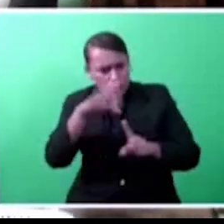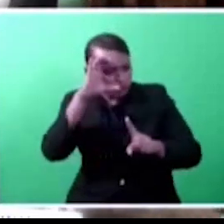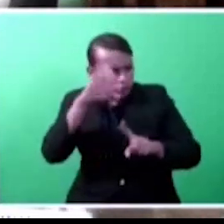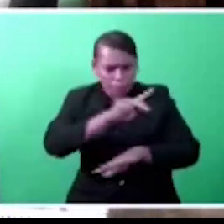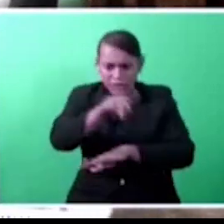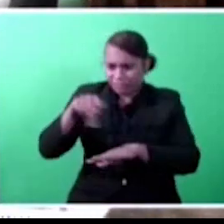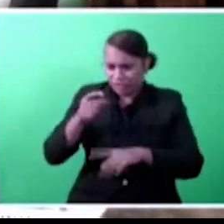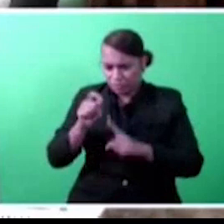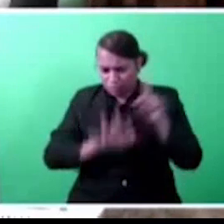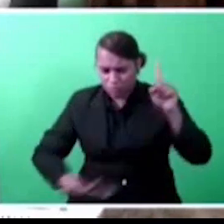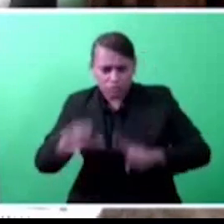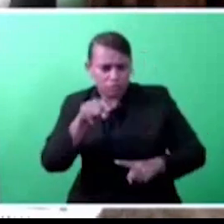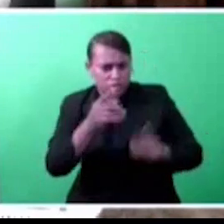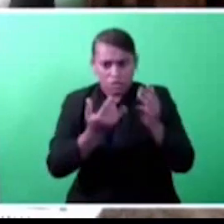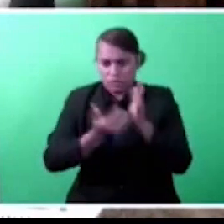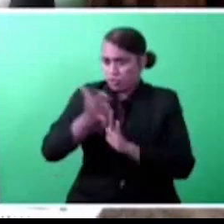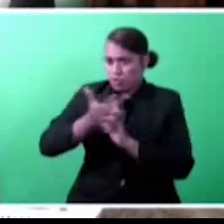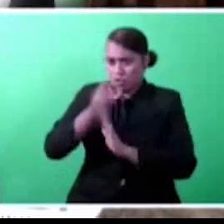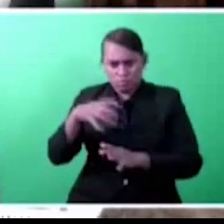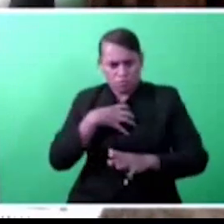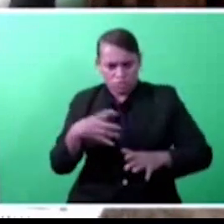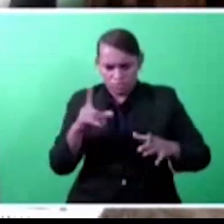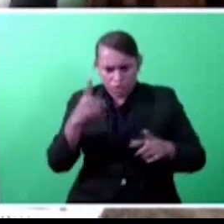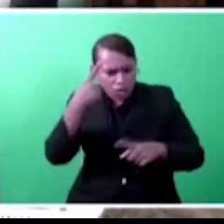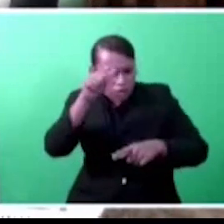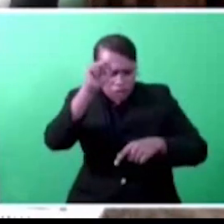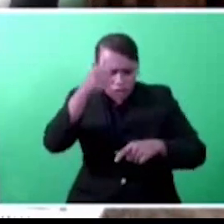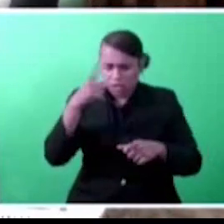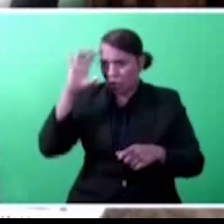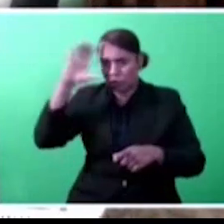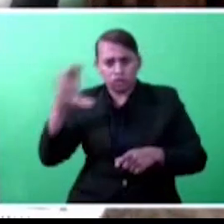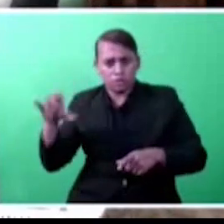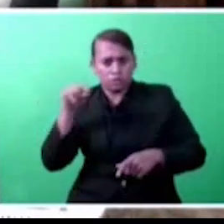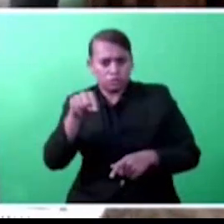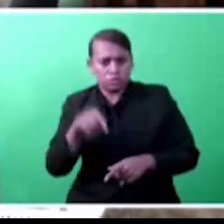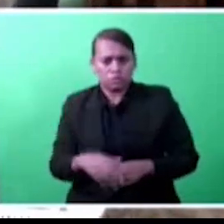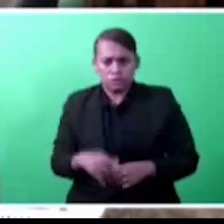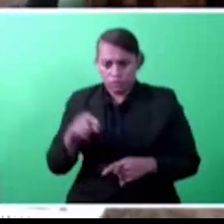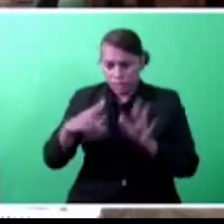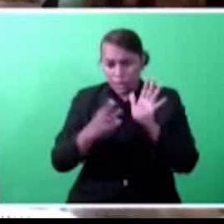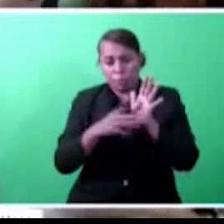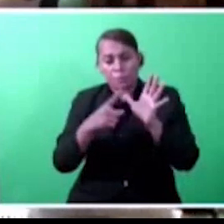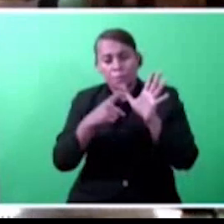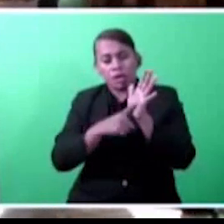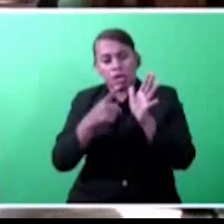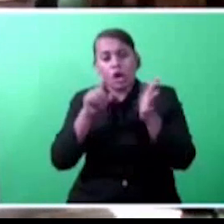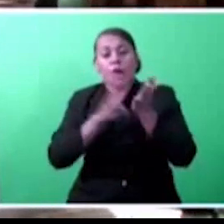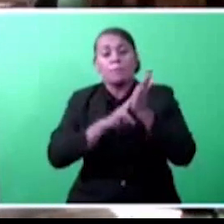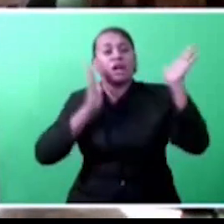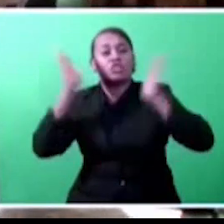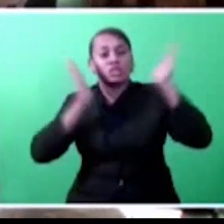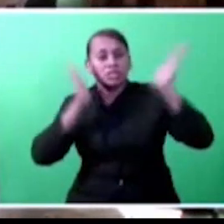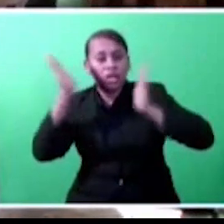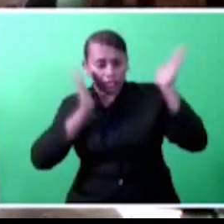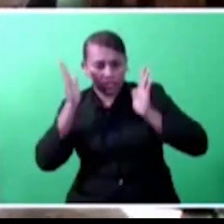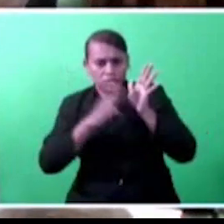India, which is 72.93, higher than Malaysia, 74.97, higher than Thailand,